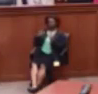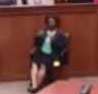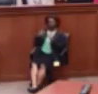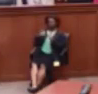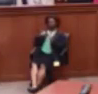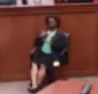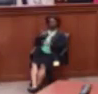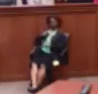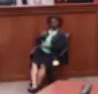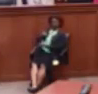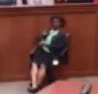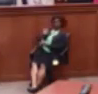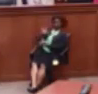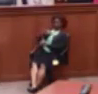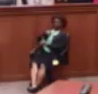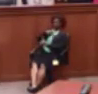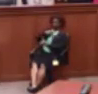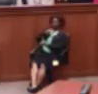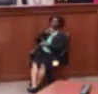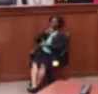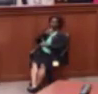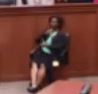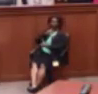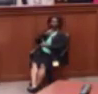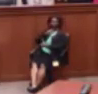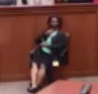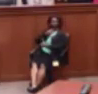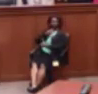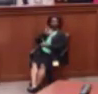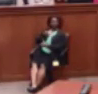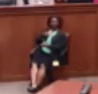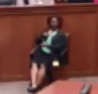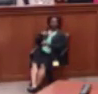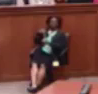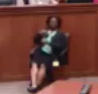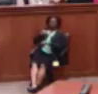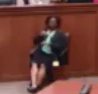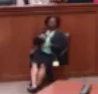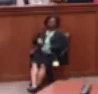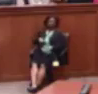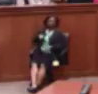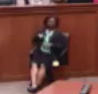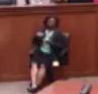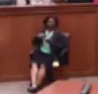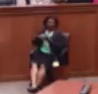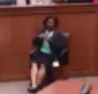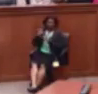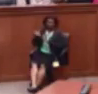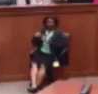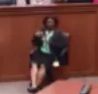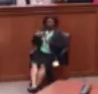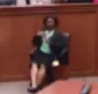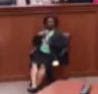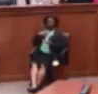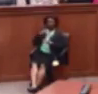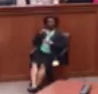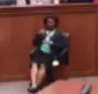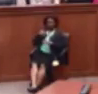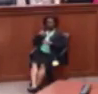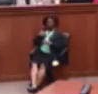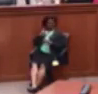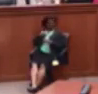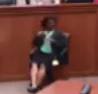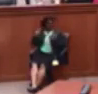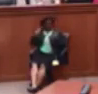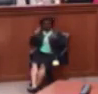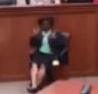implemented Jumpstart has been a point of pride, and I appreciate that explanation. Board members, do you have any questions or comments? We'll have Mr. Garvey and then Mr.